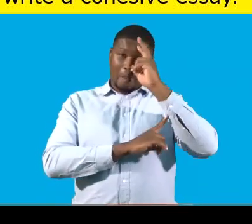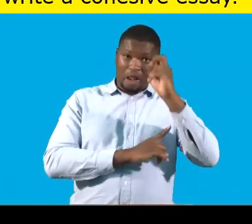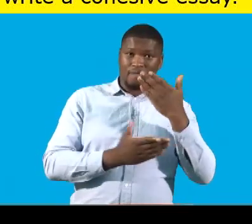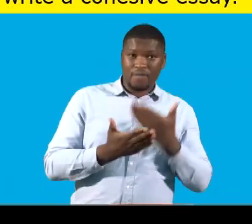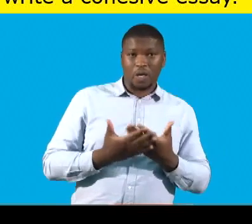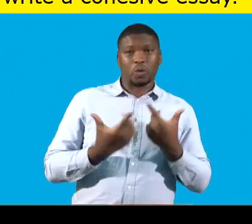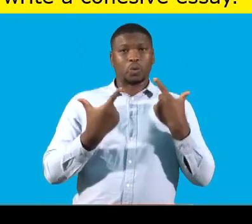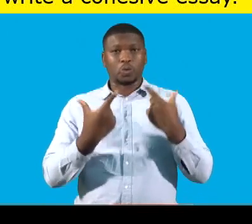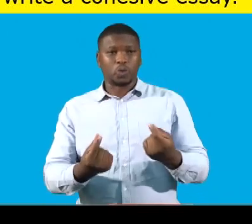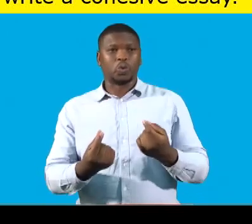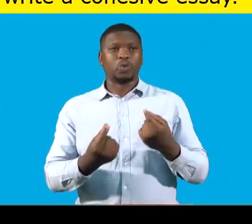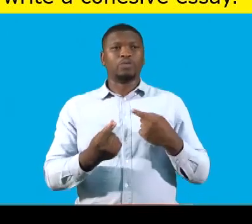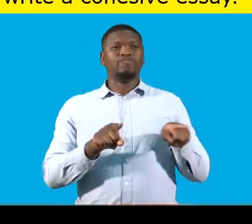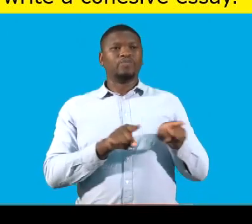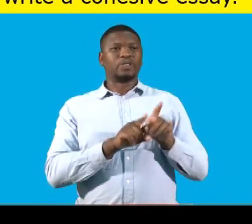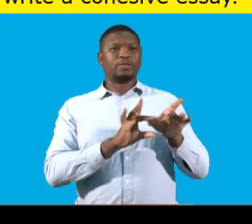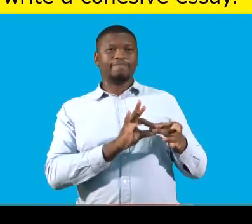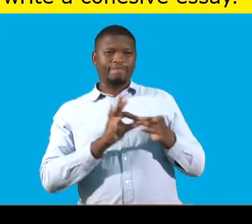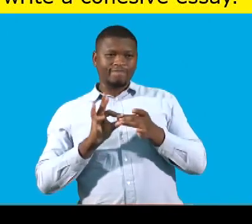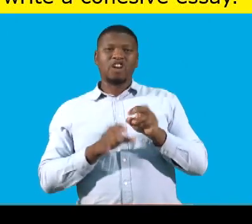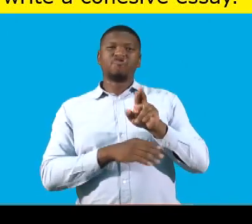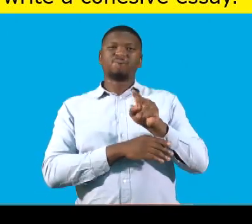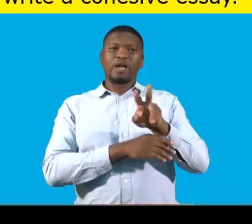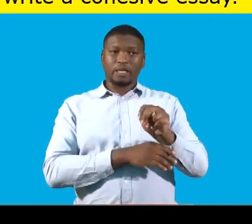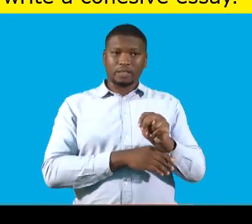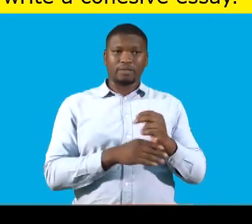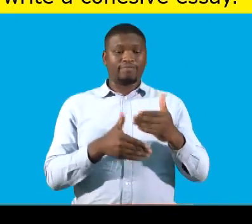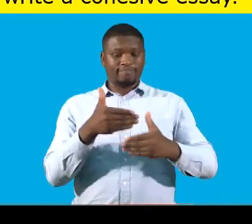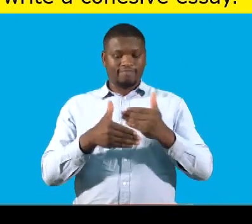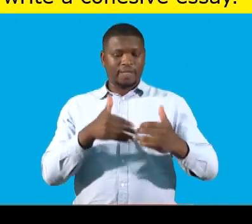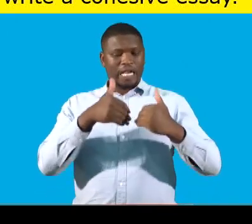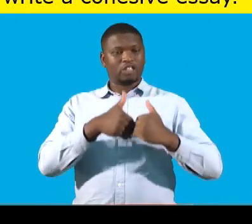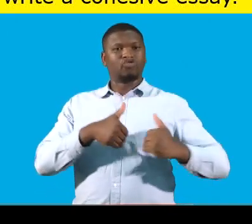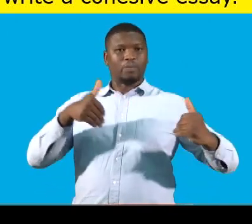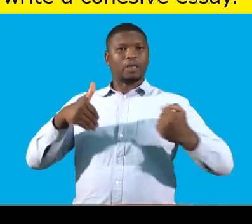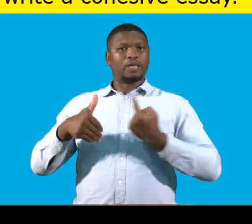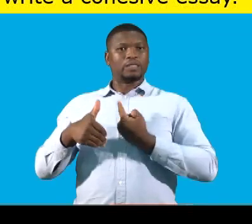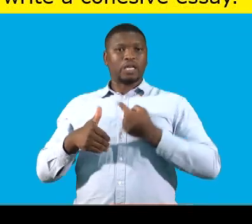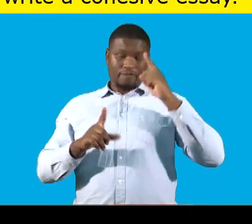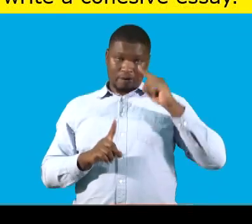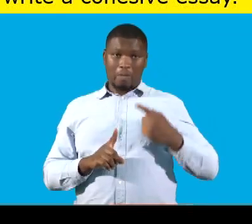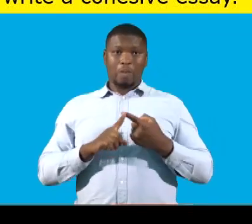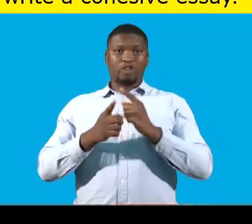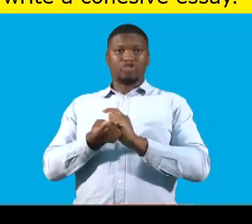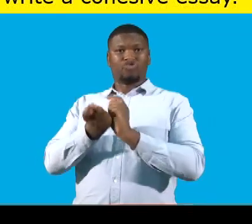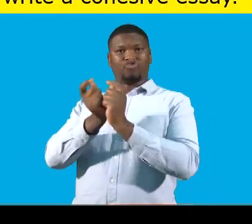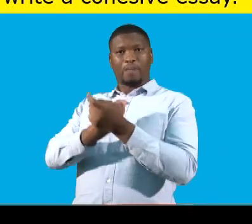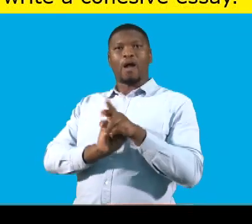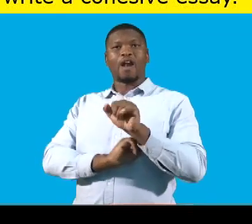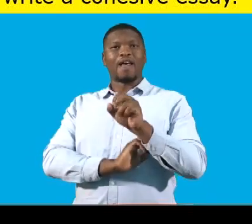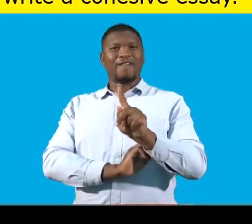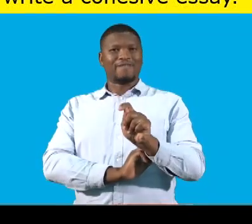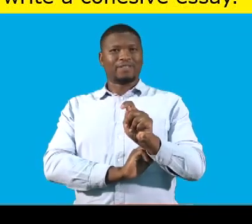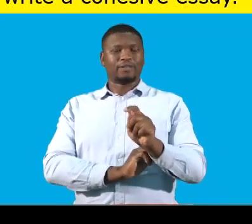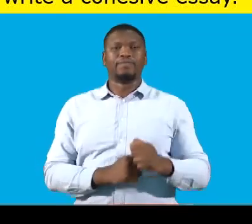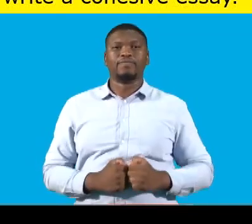He believes he can exist on the rations in the lifeboat and separate himself on his makeshift